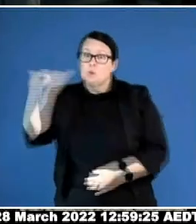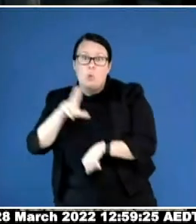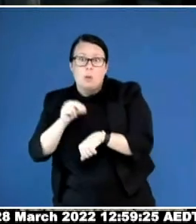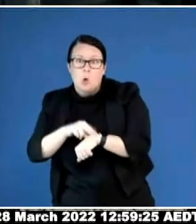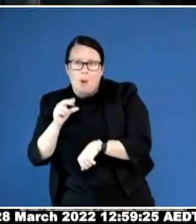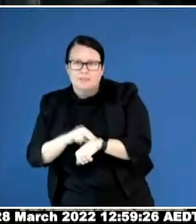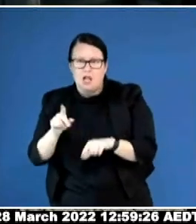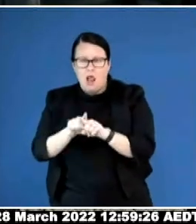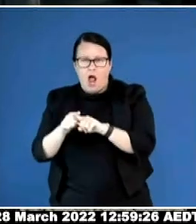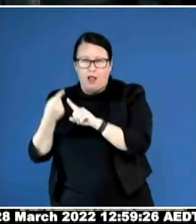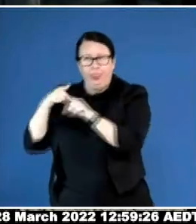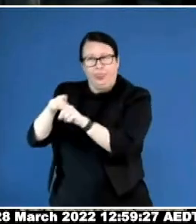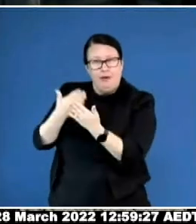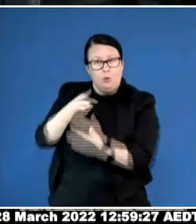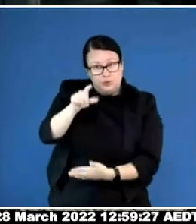So